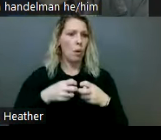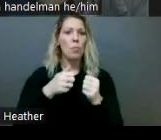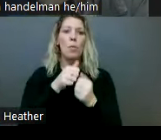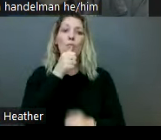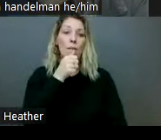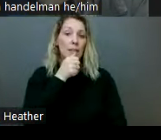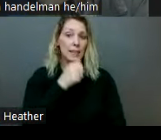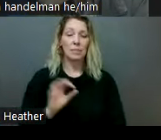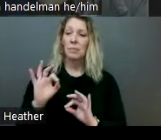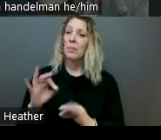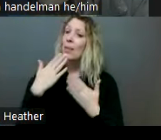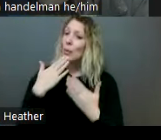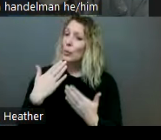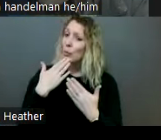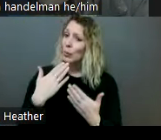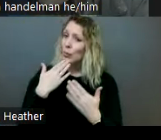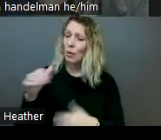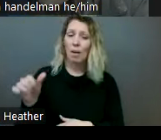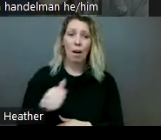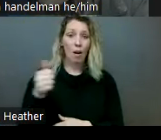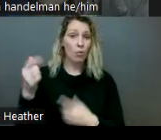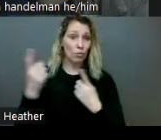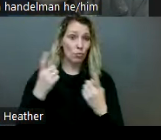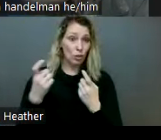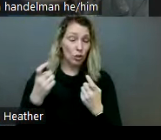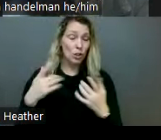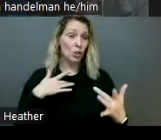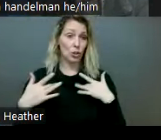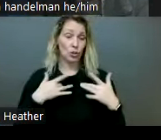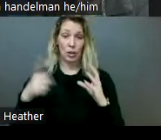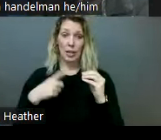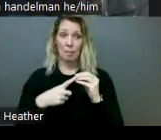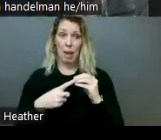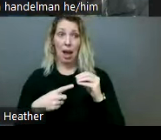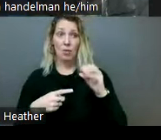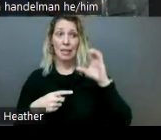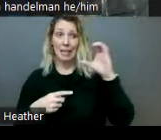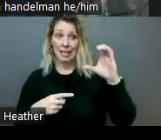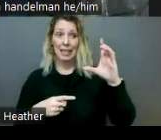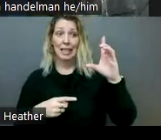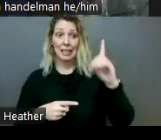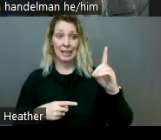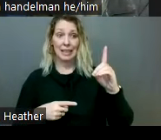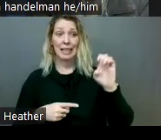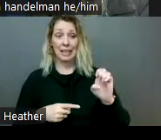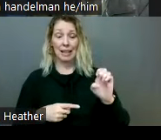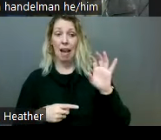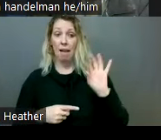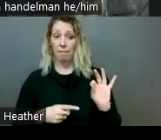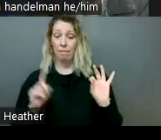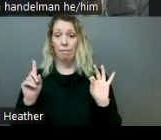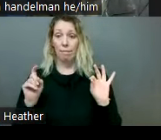Thank you, Co-Chair Charlie. Are there any questions or concerns about sections C, D, E, or